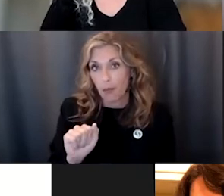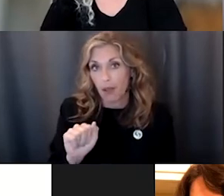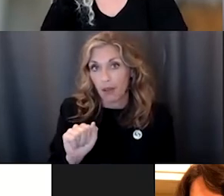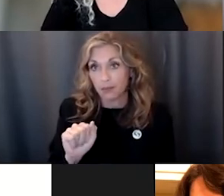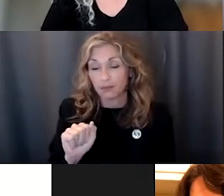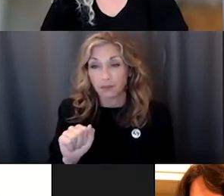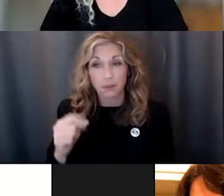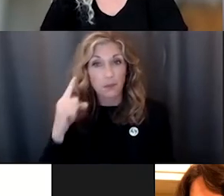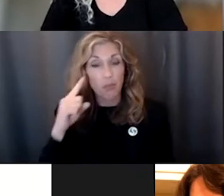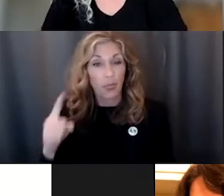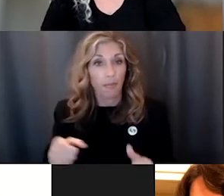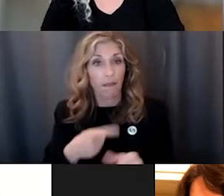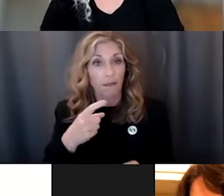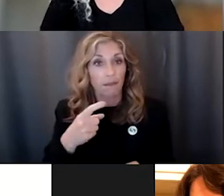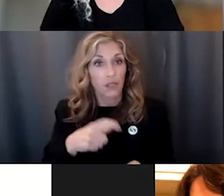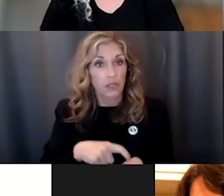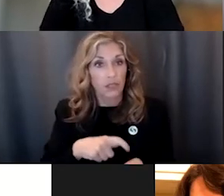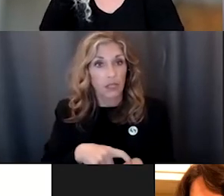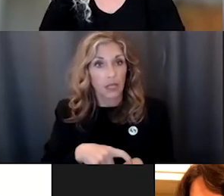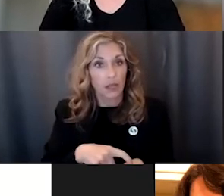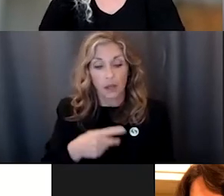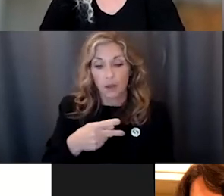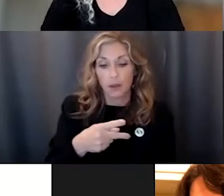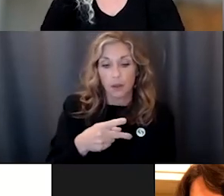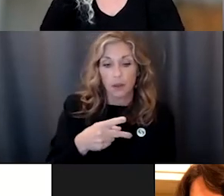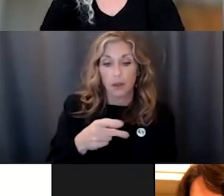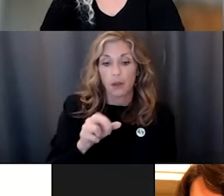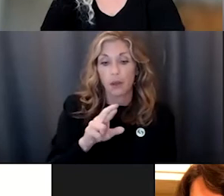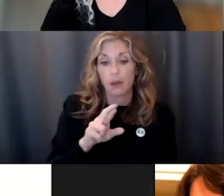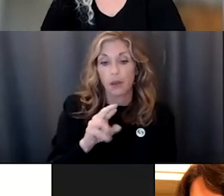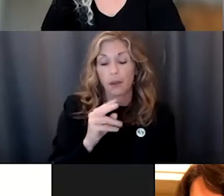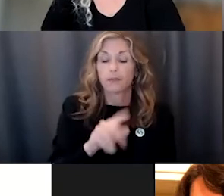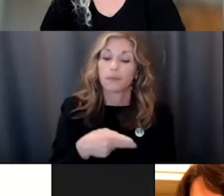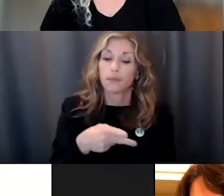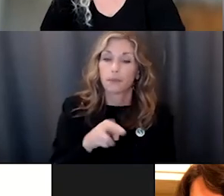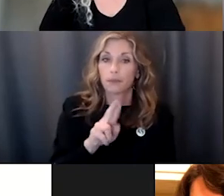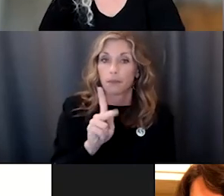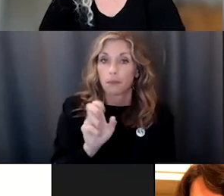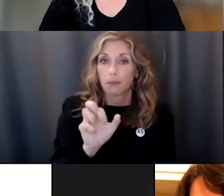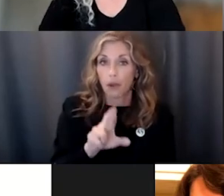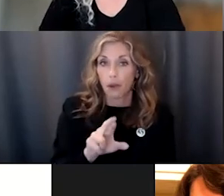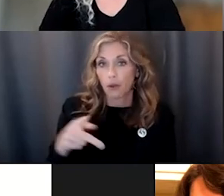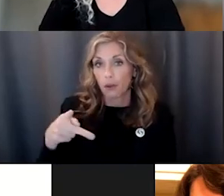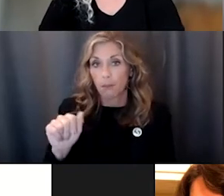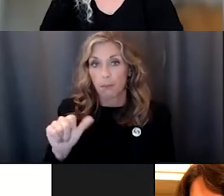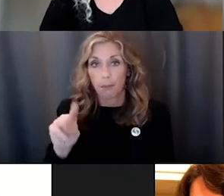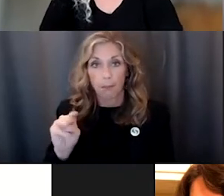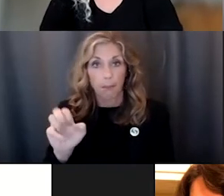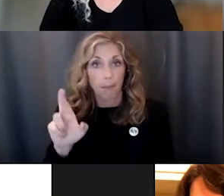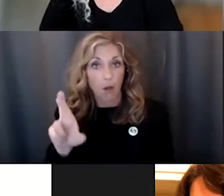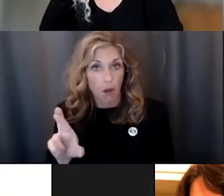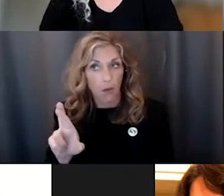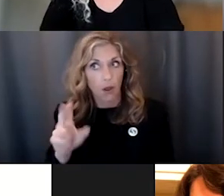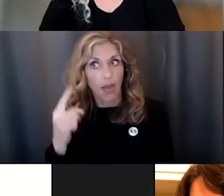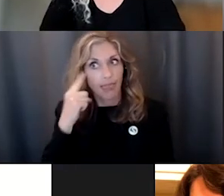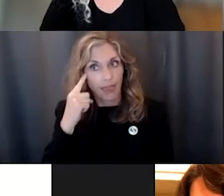time I might have encountered Parker Palmer was way back in San Francisco at an AERA. And I think